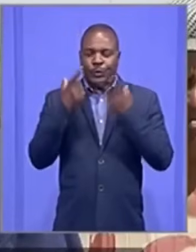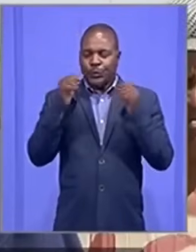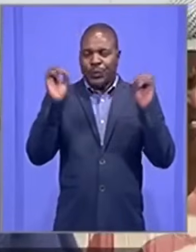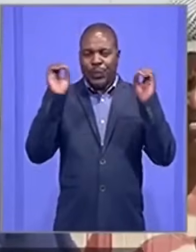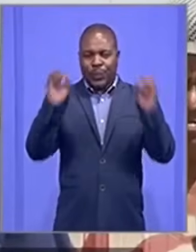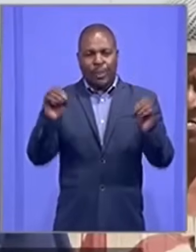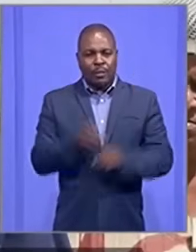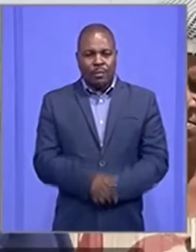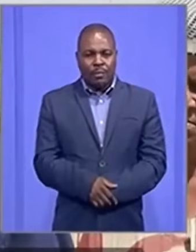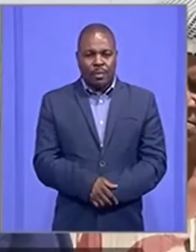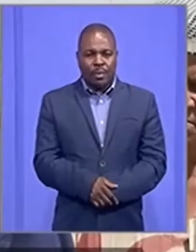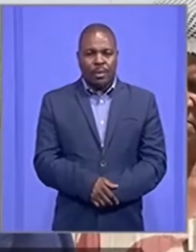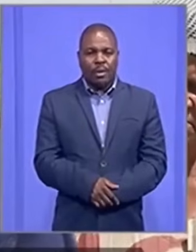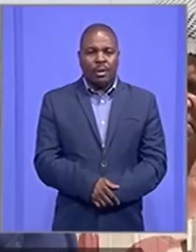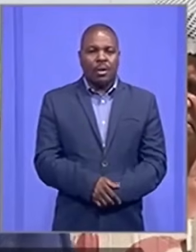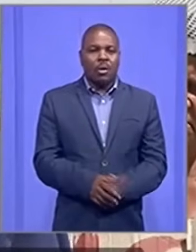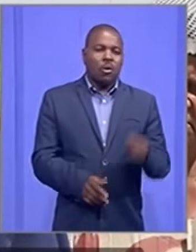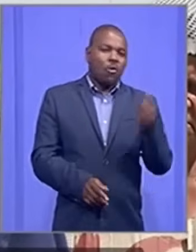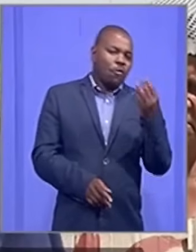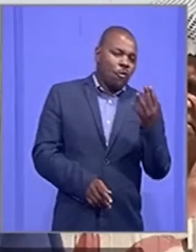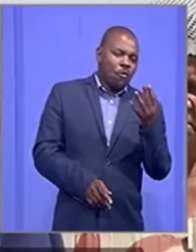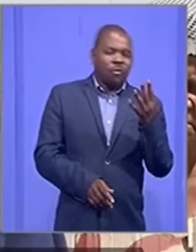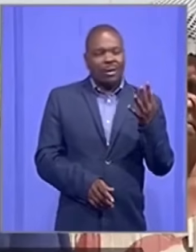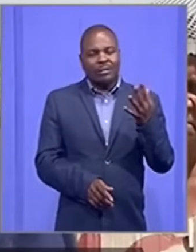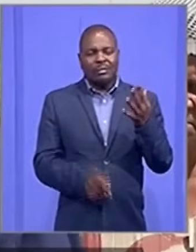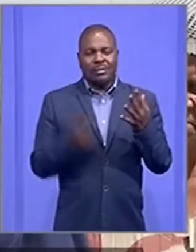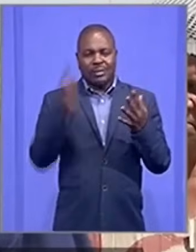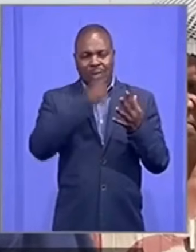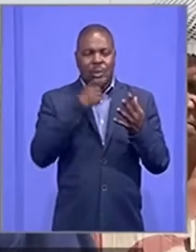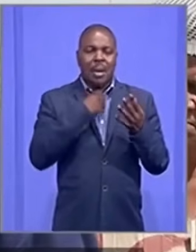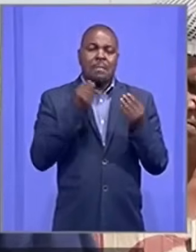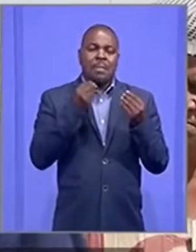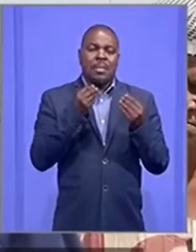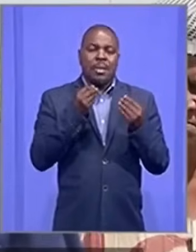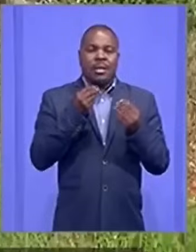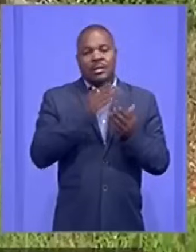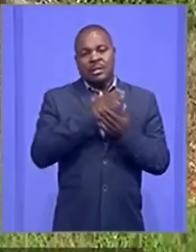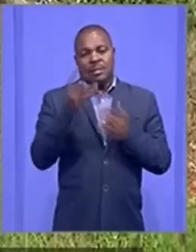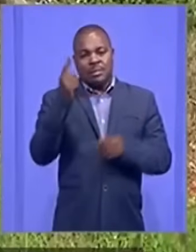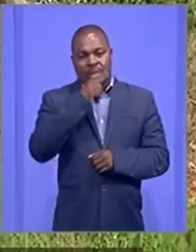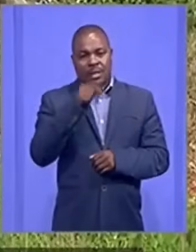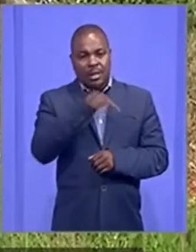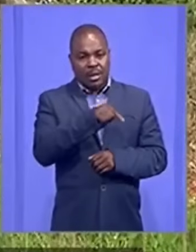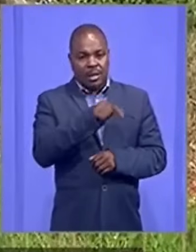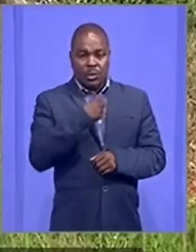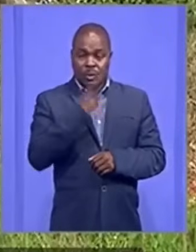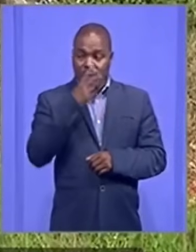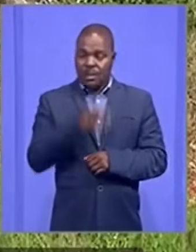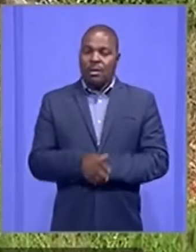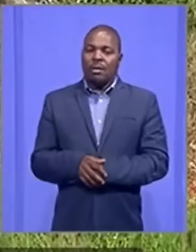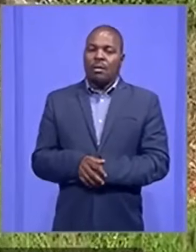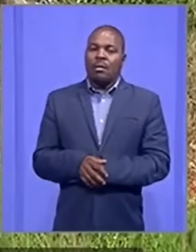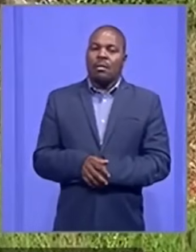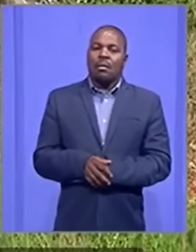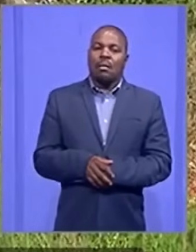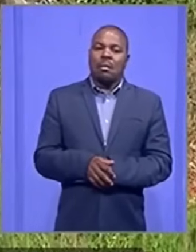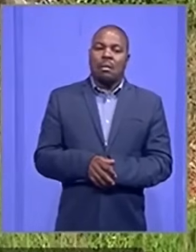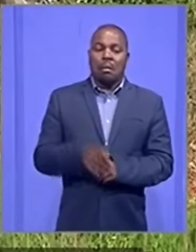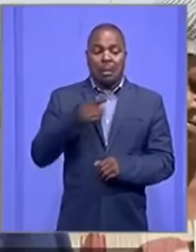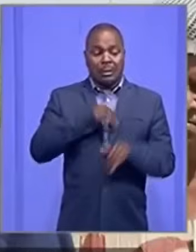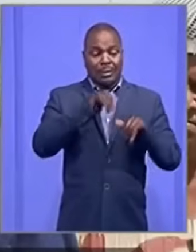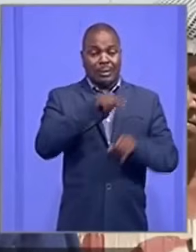are getting four to five snakes a day. There's snakes here that we are loving. We are on that